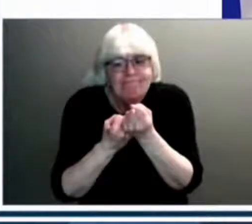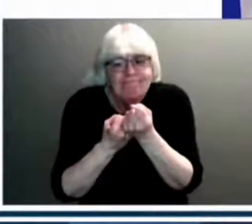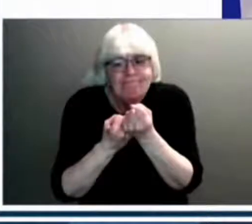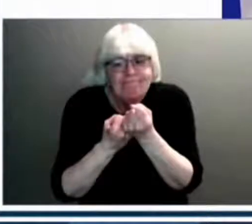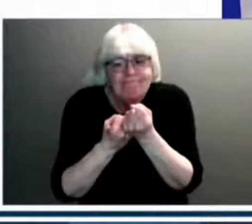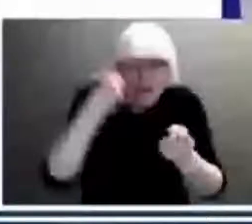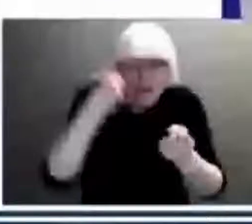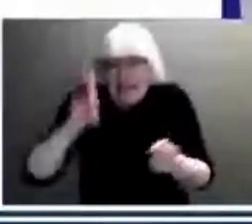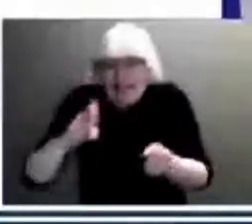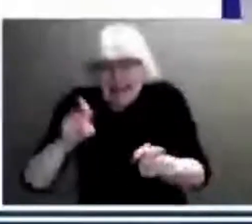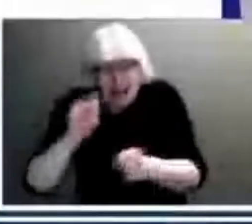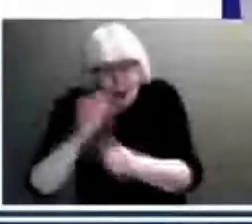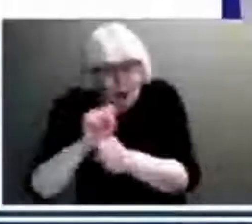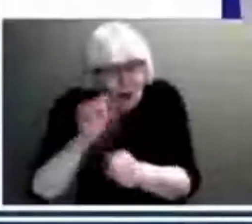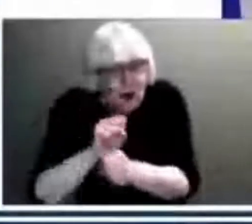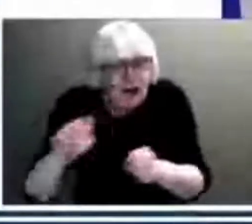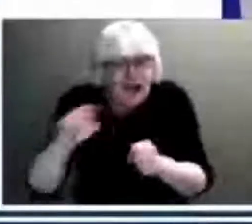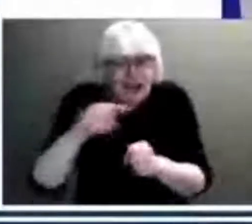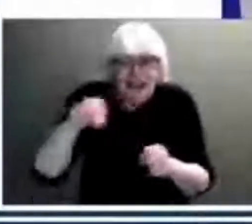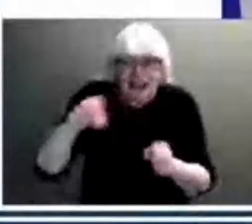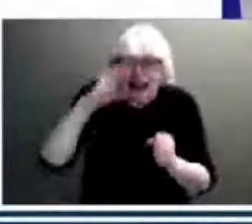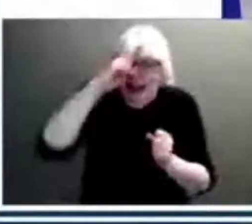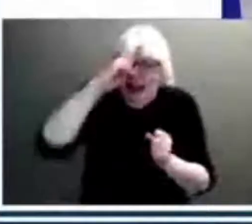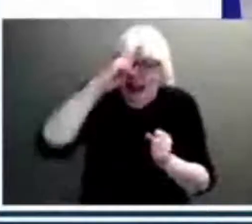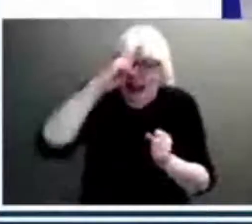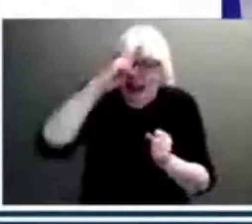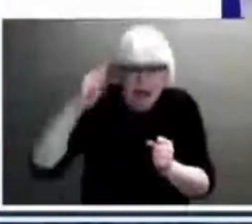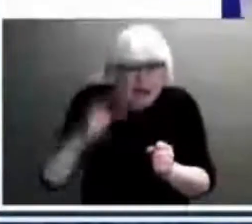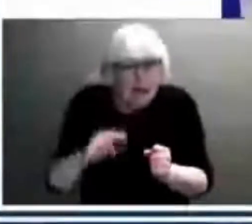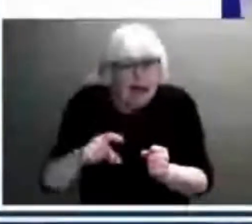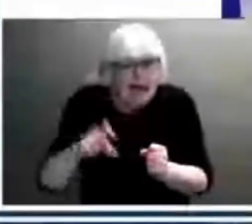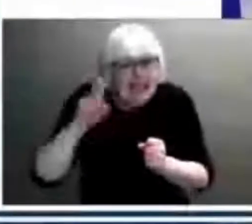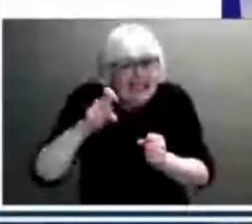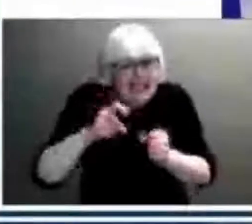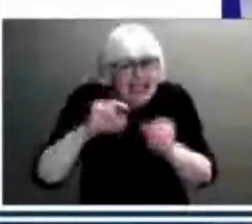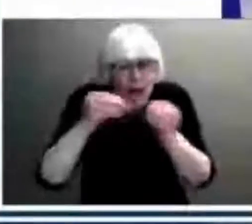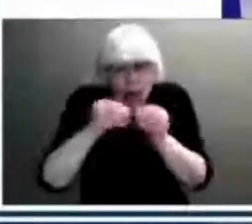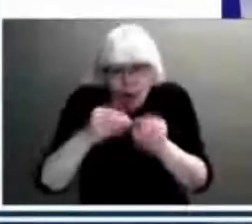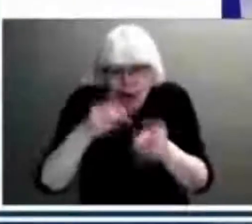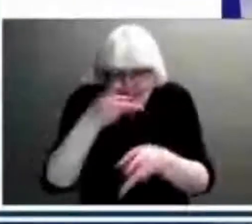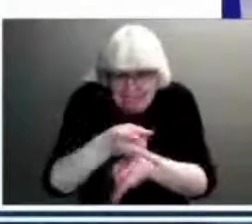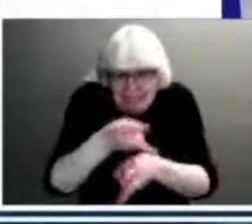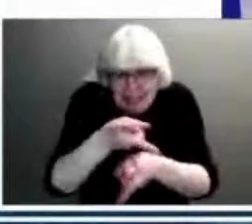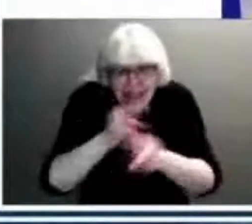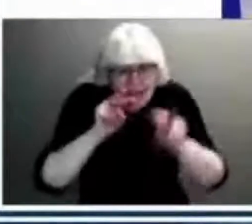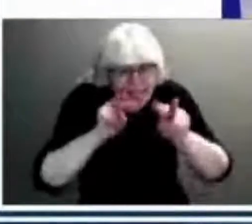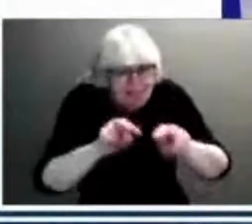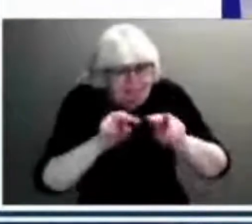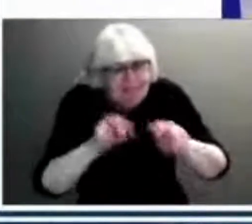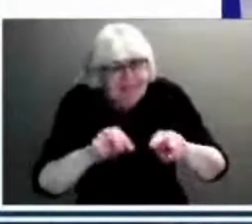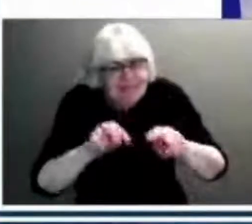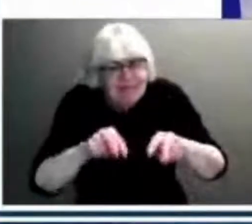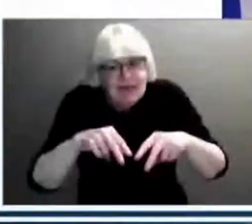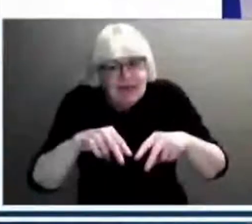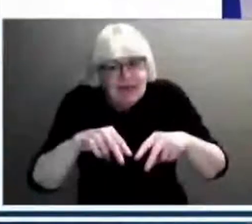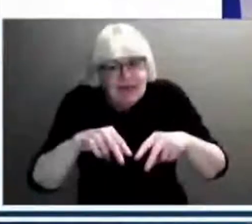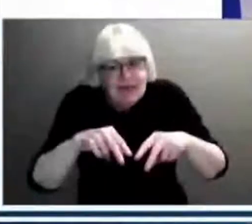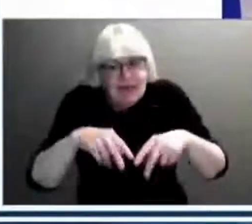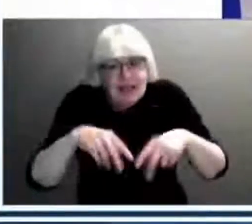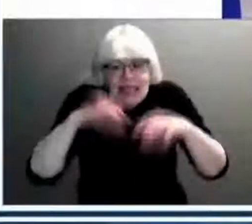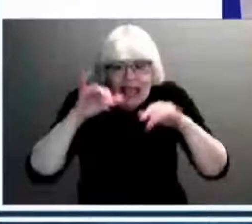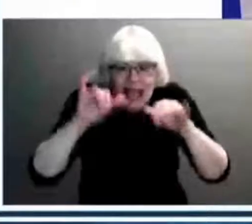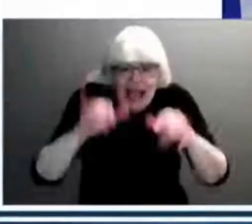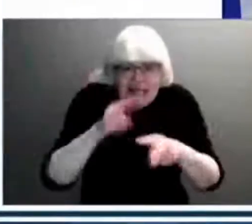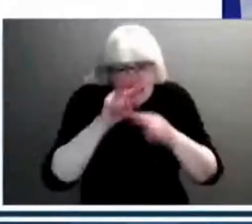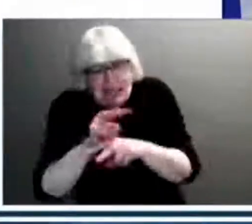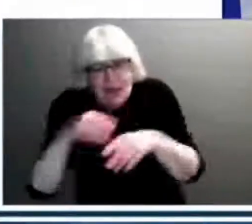People that are seeking out care in this province are getting incredible care from people who are under incredible pressure. But you raise a